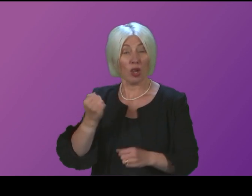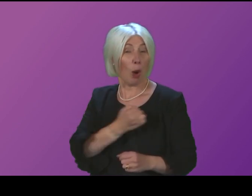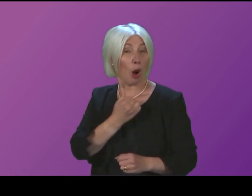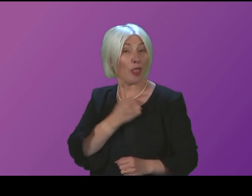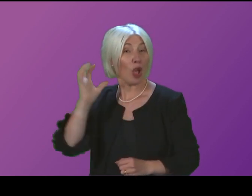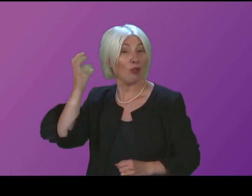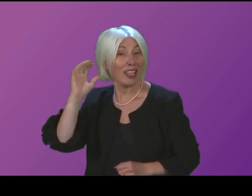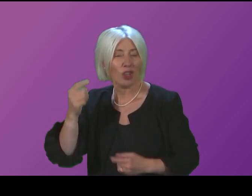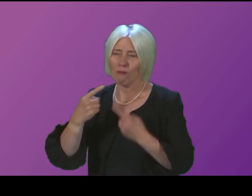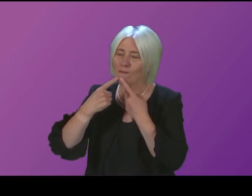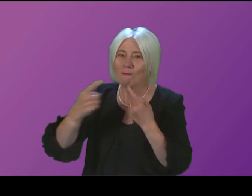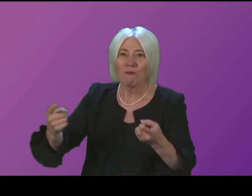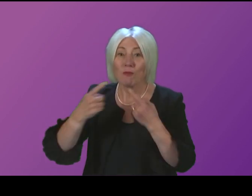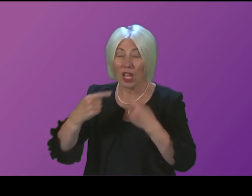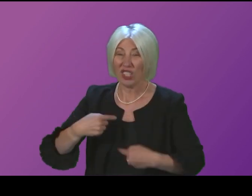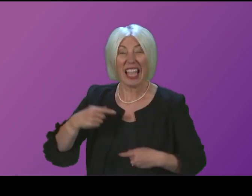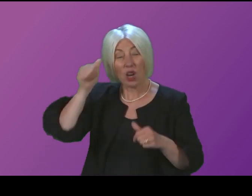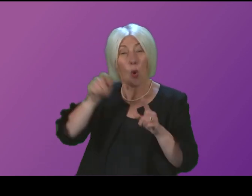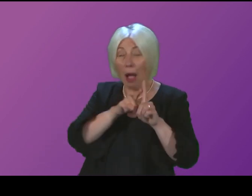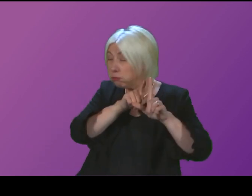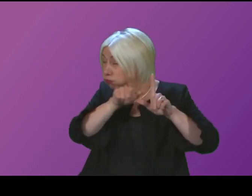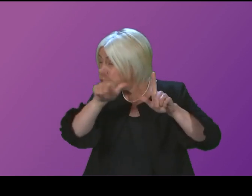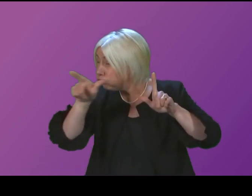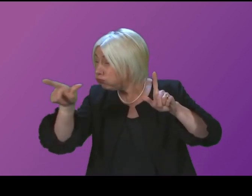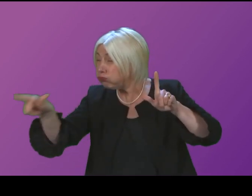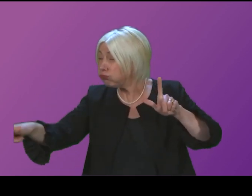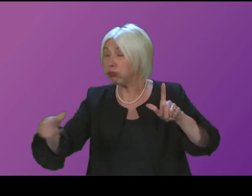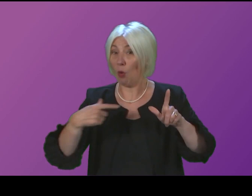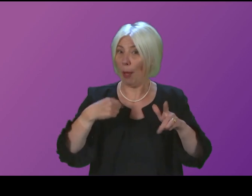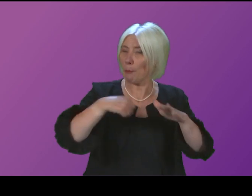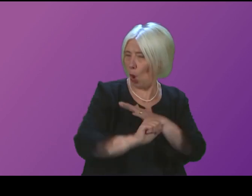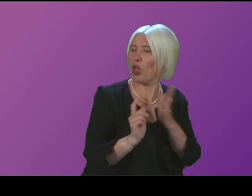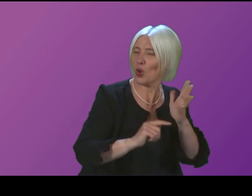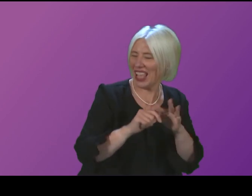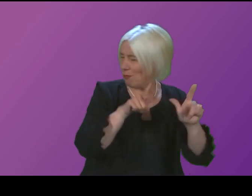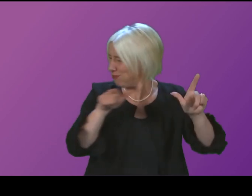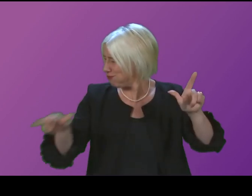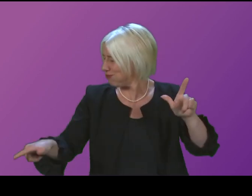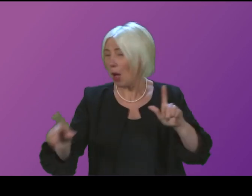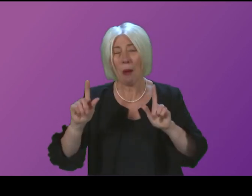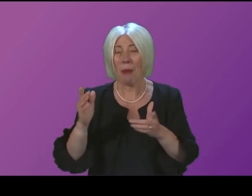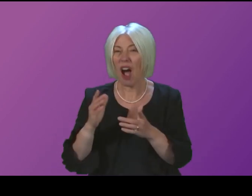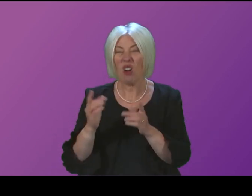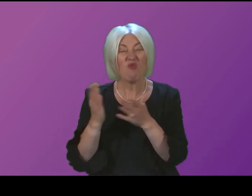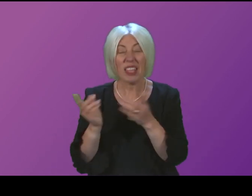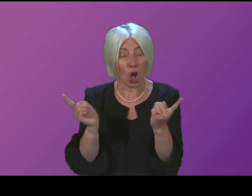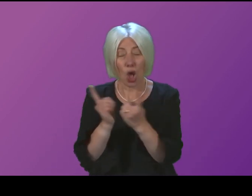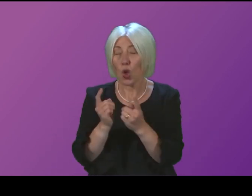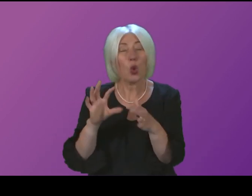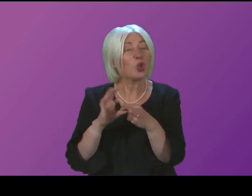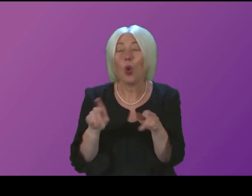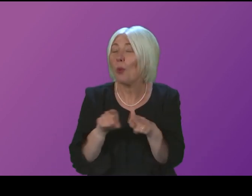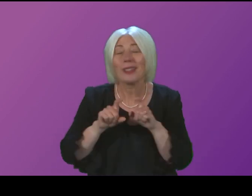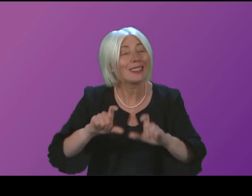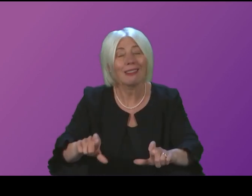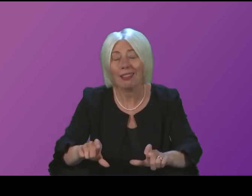that while she was 6,000 miles away from the country of her birth, she was never far from home. And